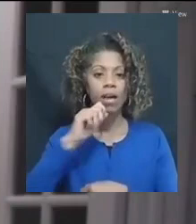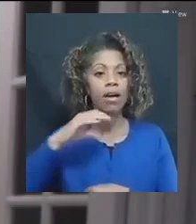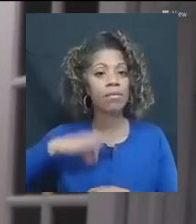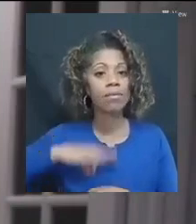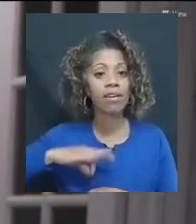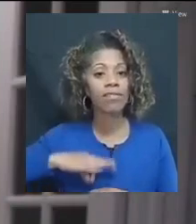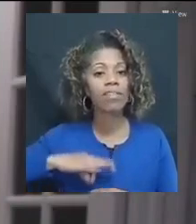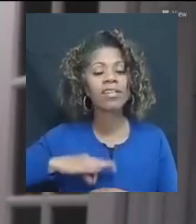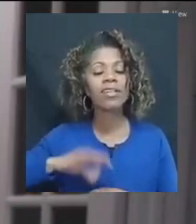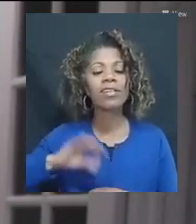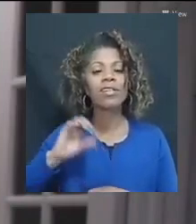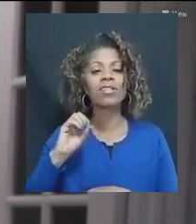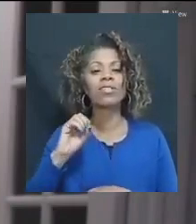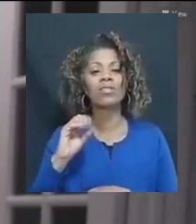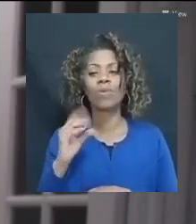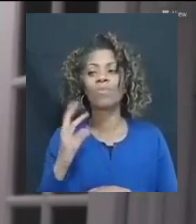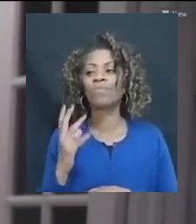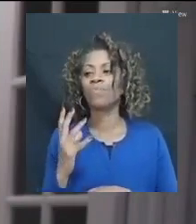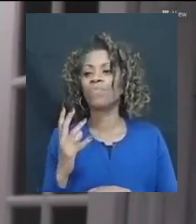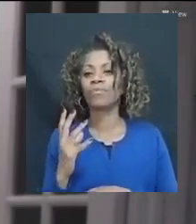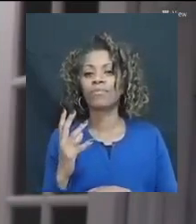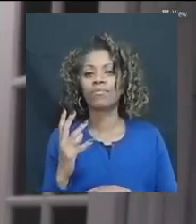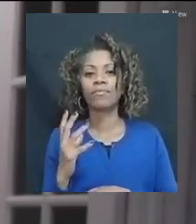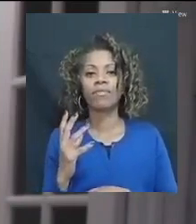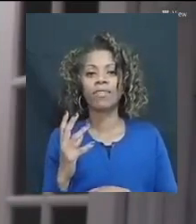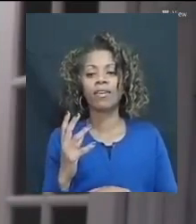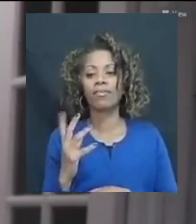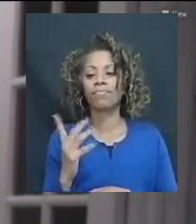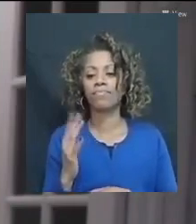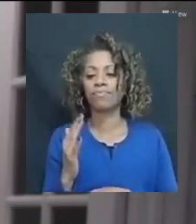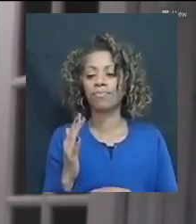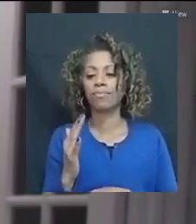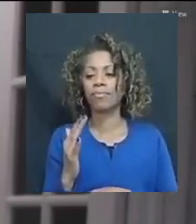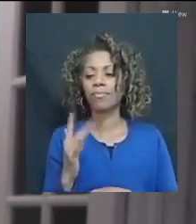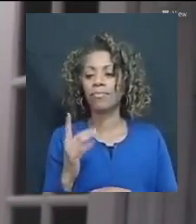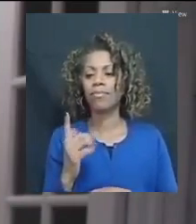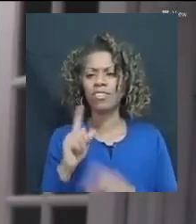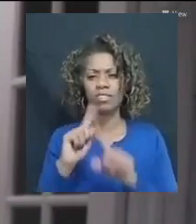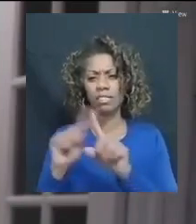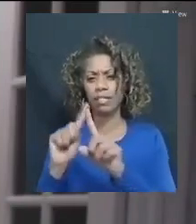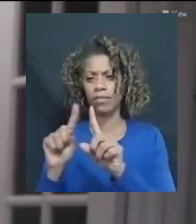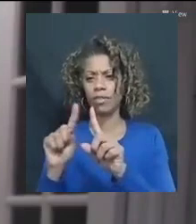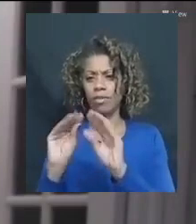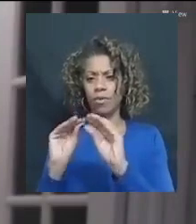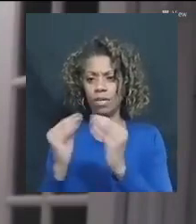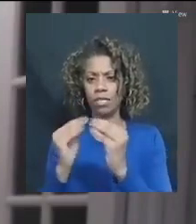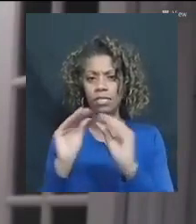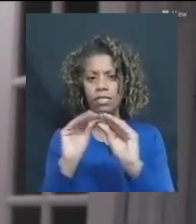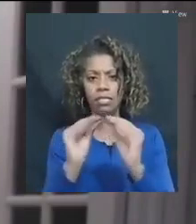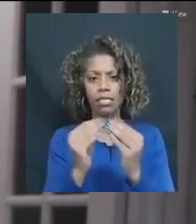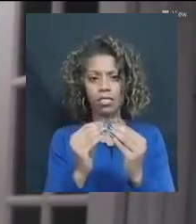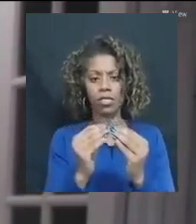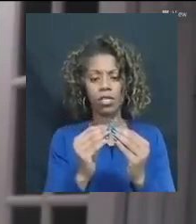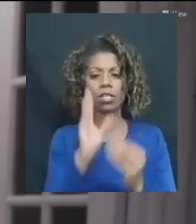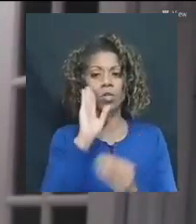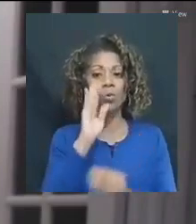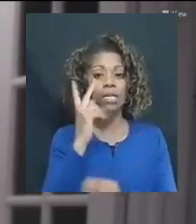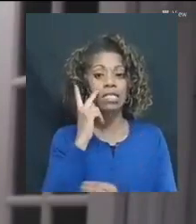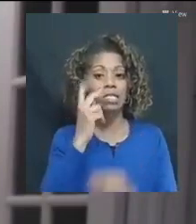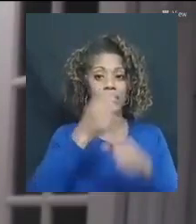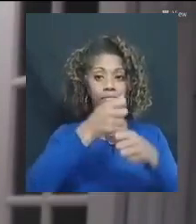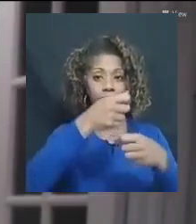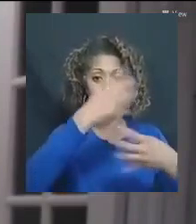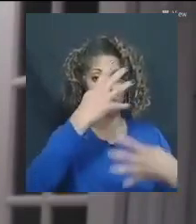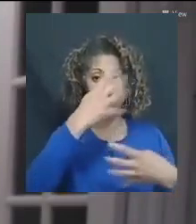today. But the folks from a number of organizations that you're seeing here on the screen, or you will be seeing on the screen over the next couple of